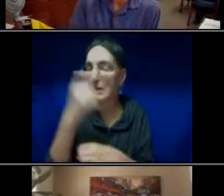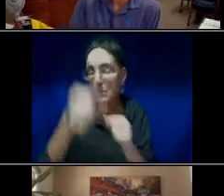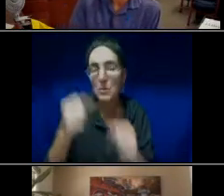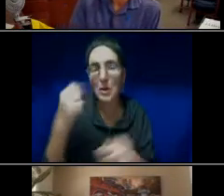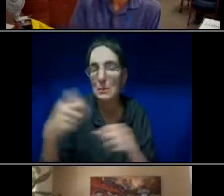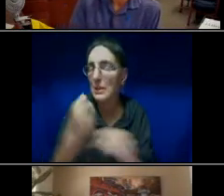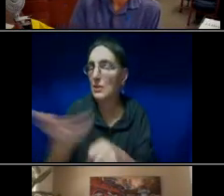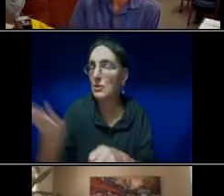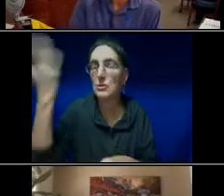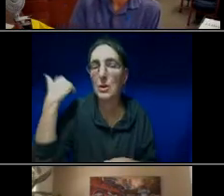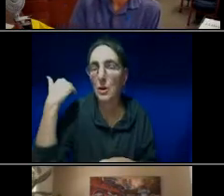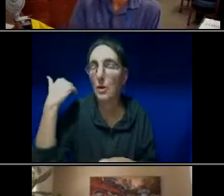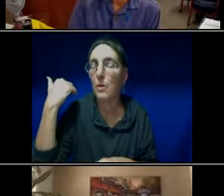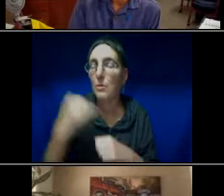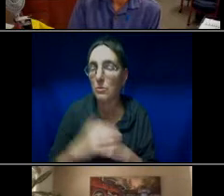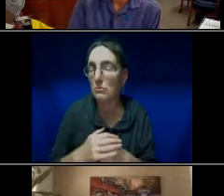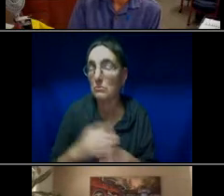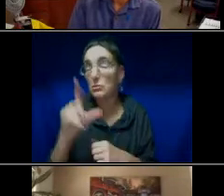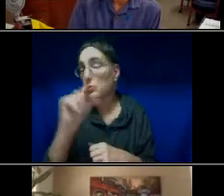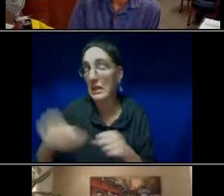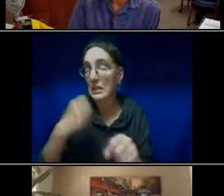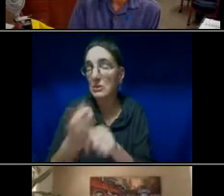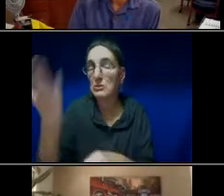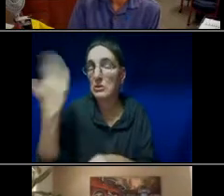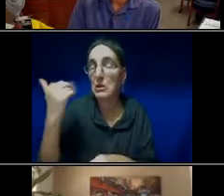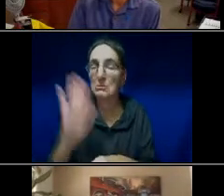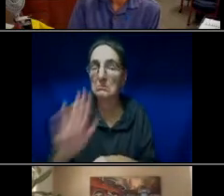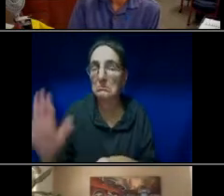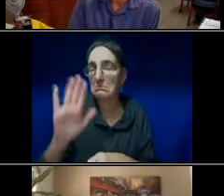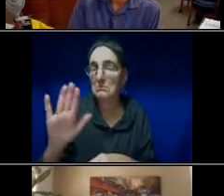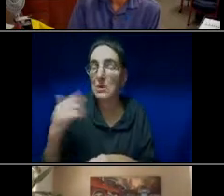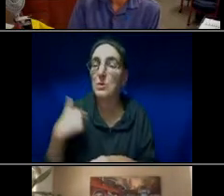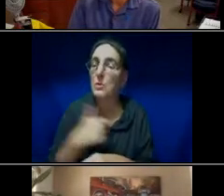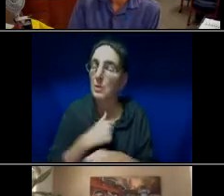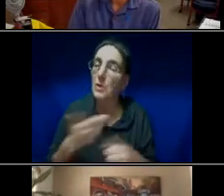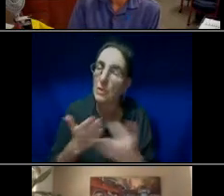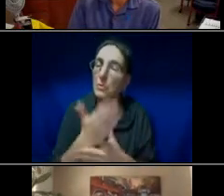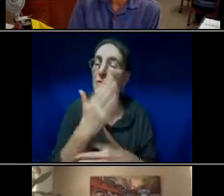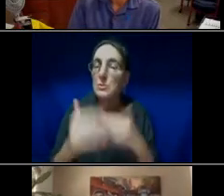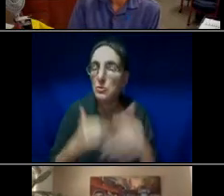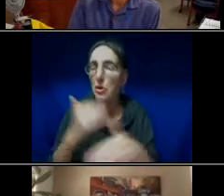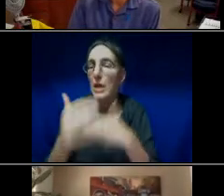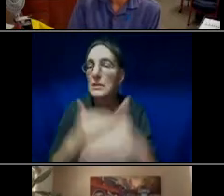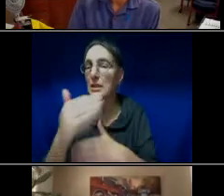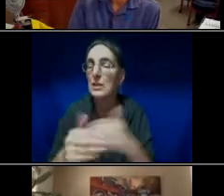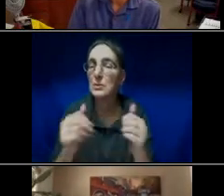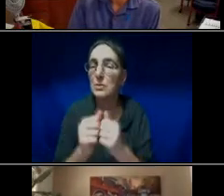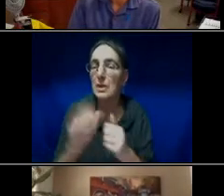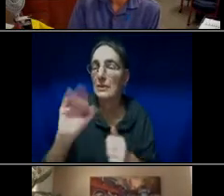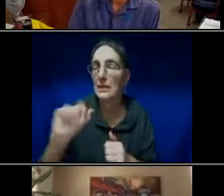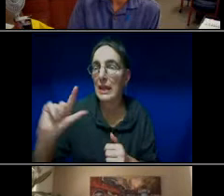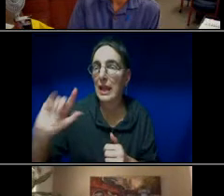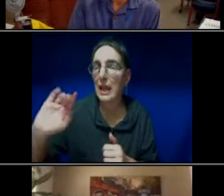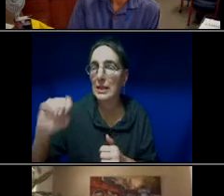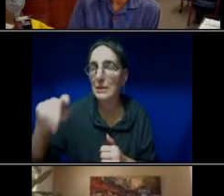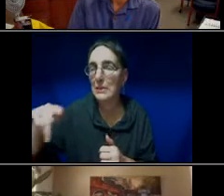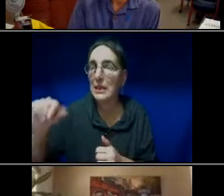was 20 years ago or so, that we went through this process with Cal EPA, and they formed a Cal